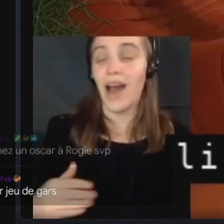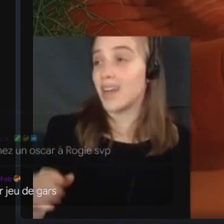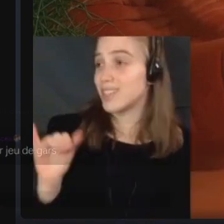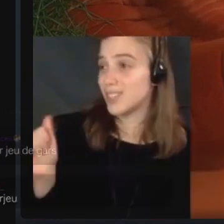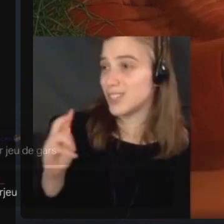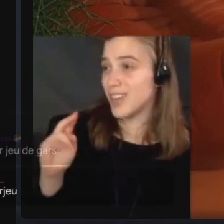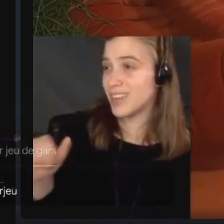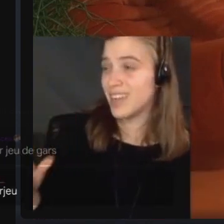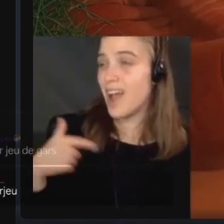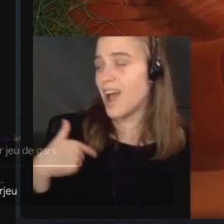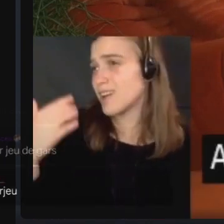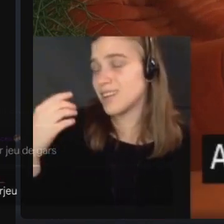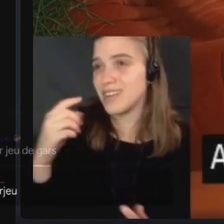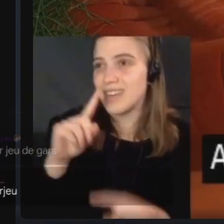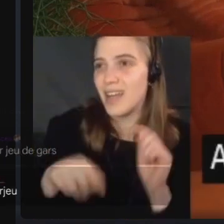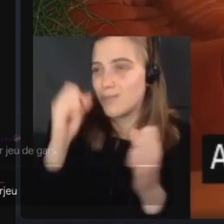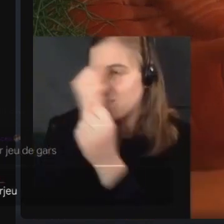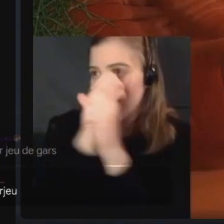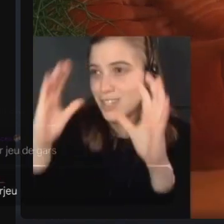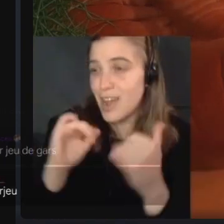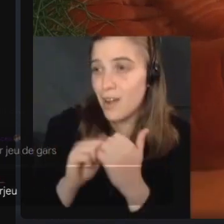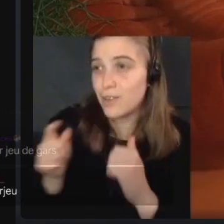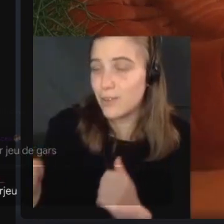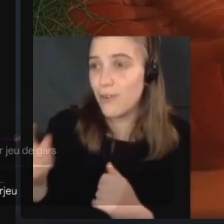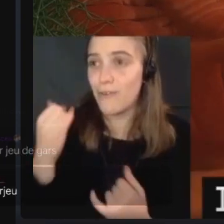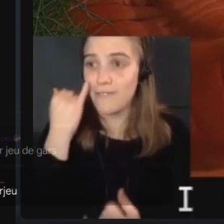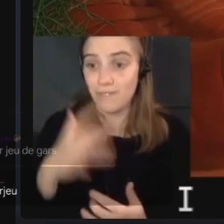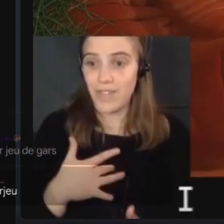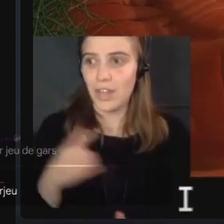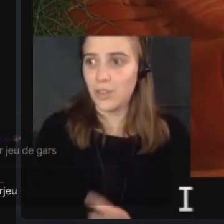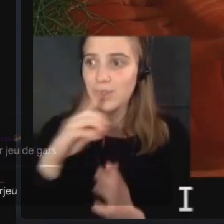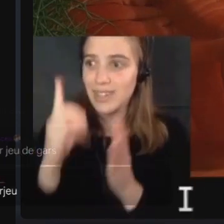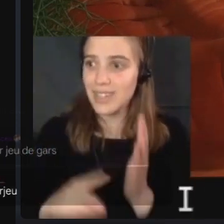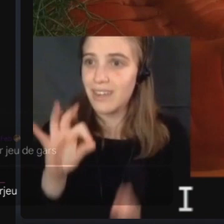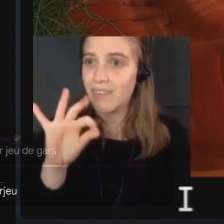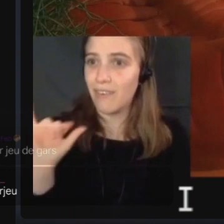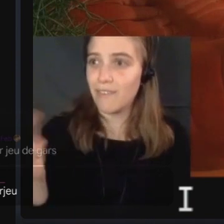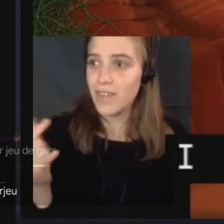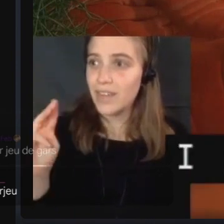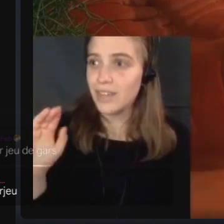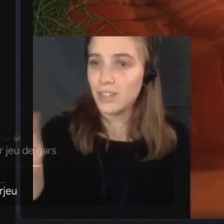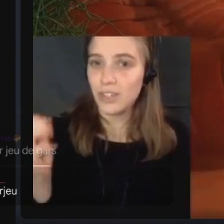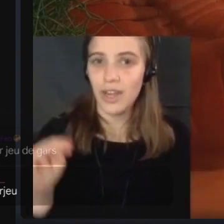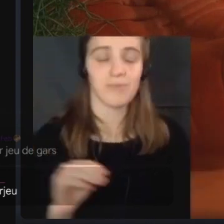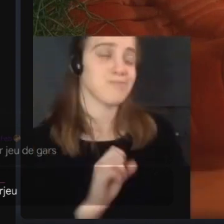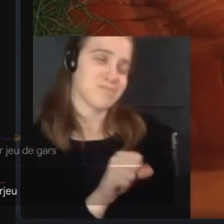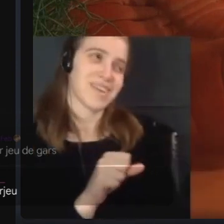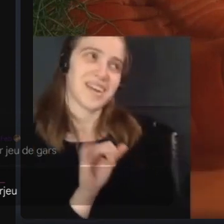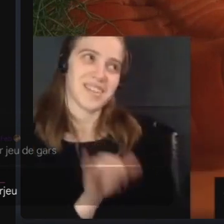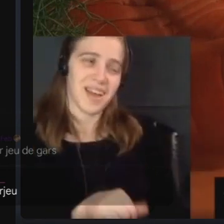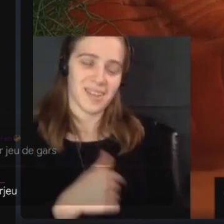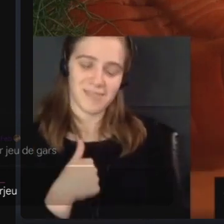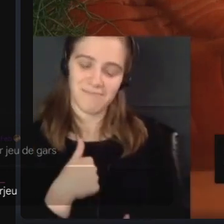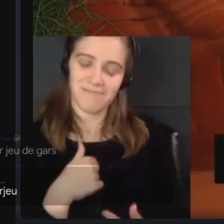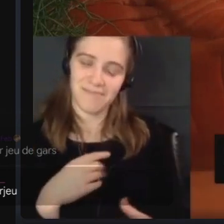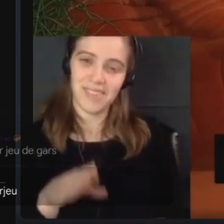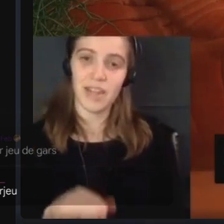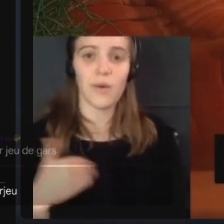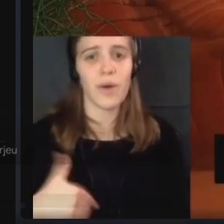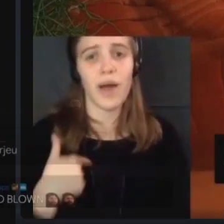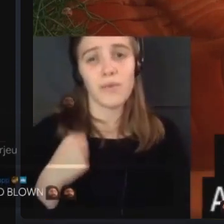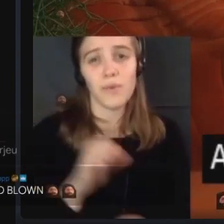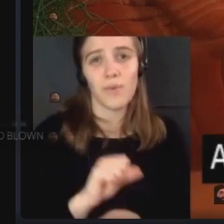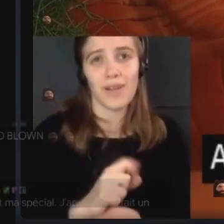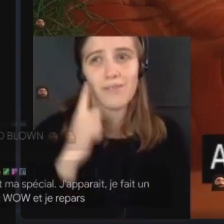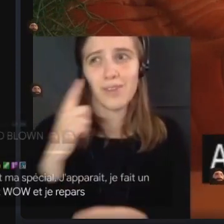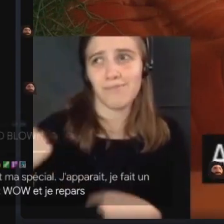Donner un Oscar à Roji. Designer Oh. on the gym. Il est vraiment surpris, il ne savait pas. That was me. And after working on that for the past year, seeing it